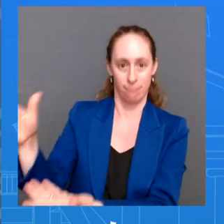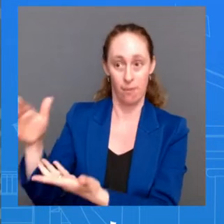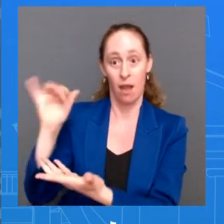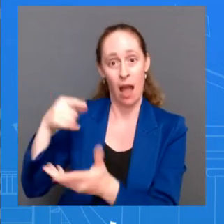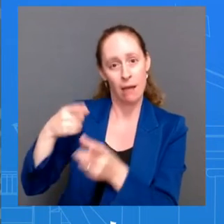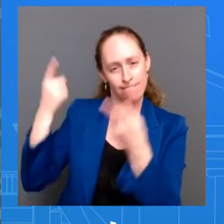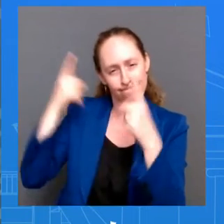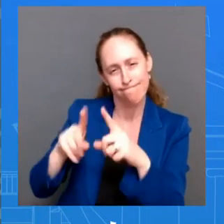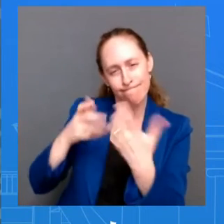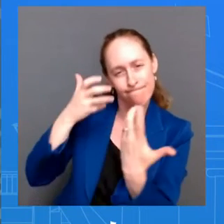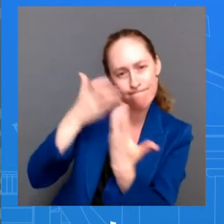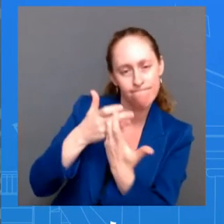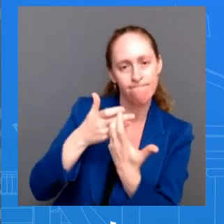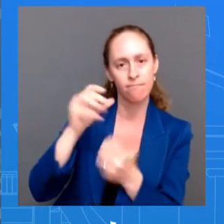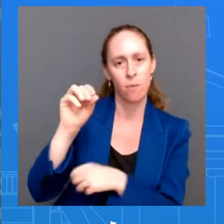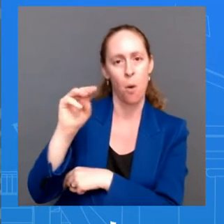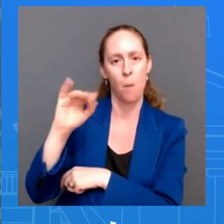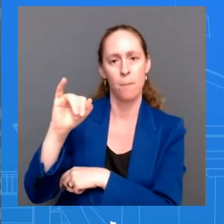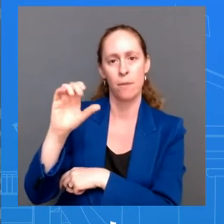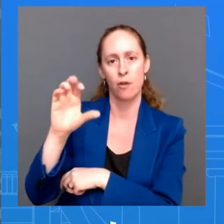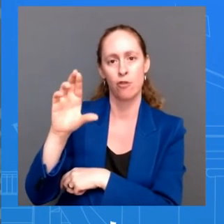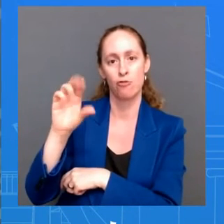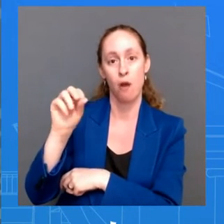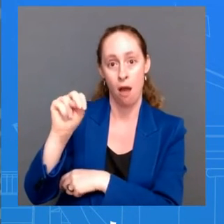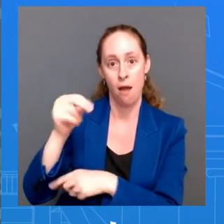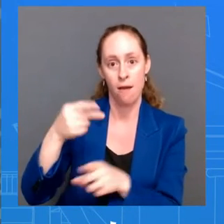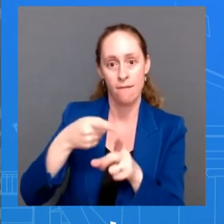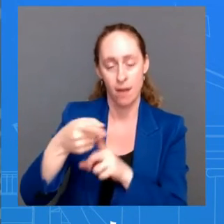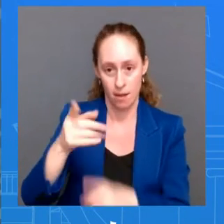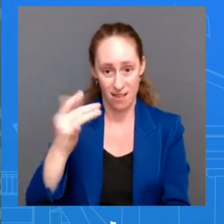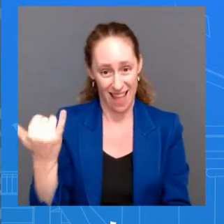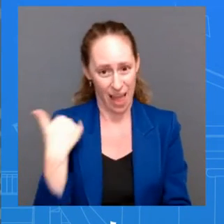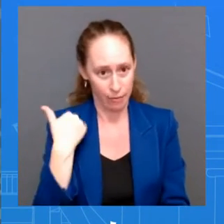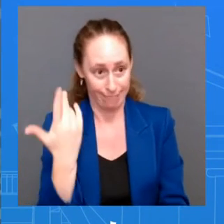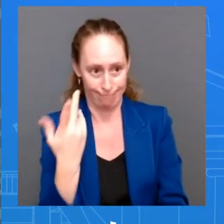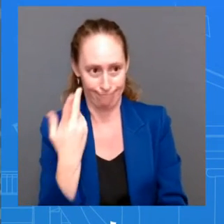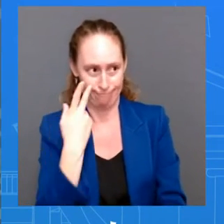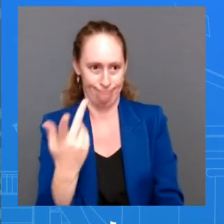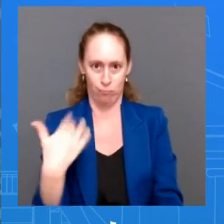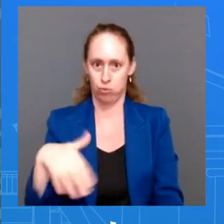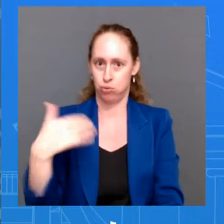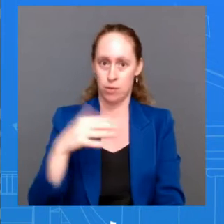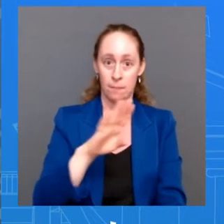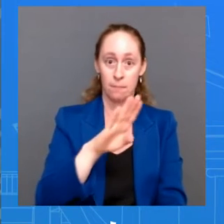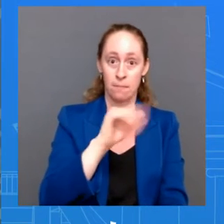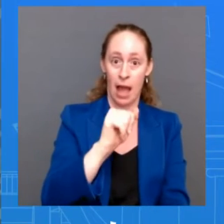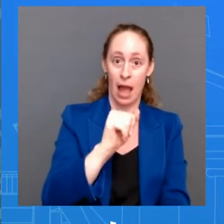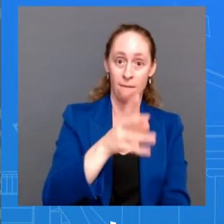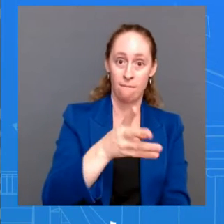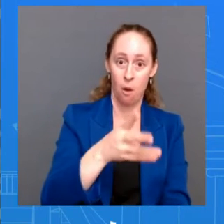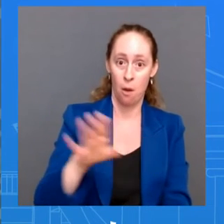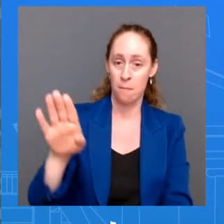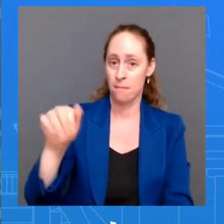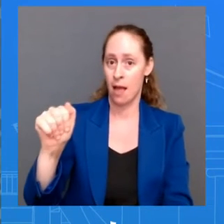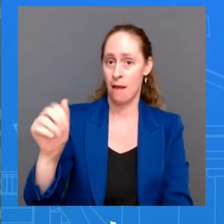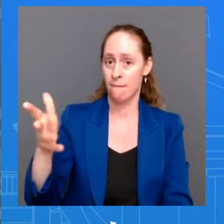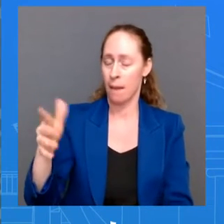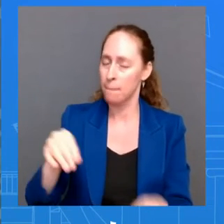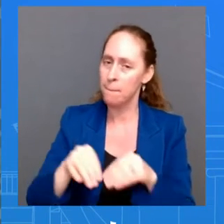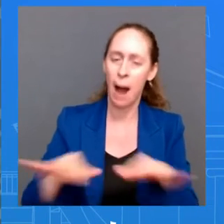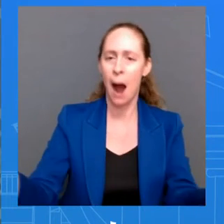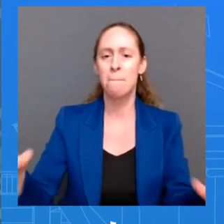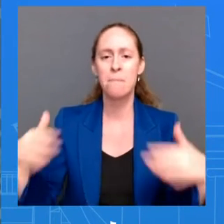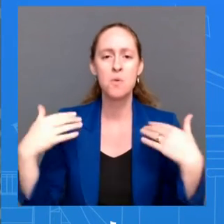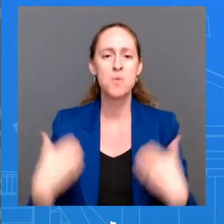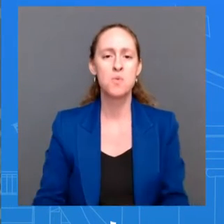is very transmissible. But today's purchase is in addition to, just so folks know, to the 105 million